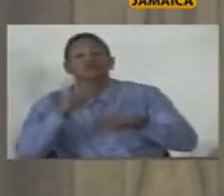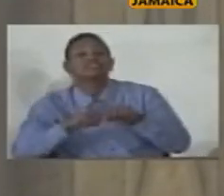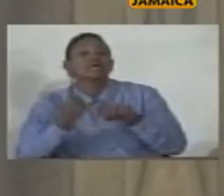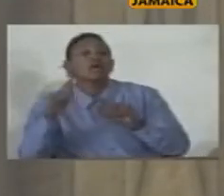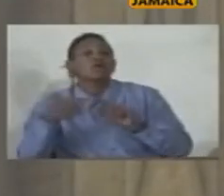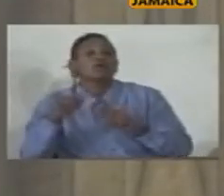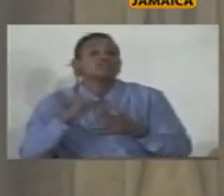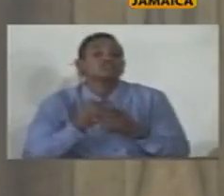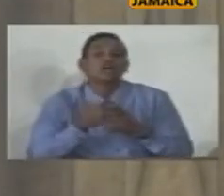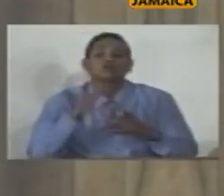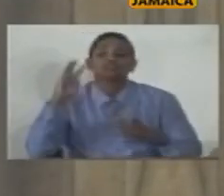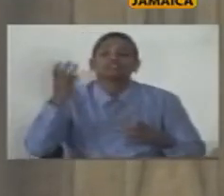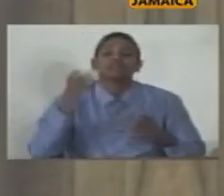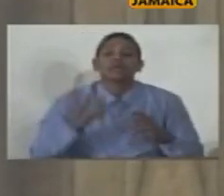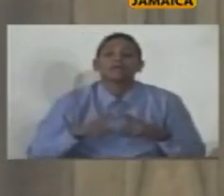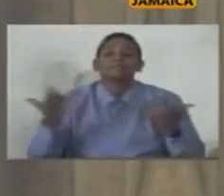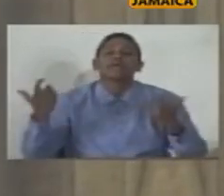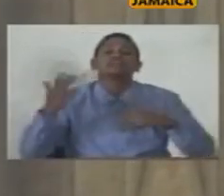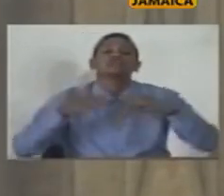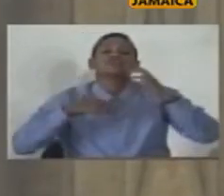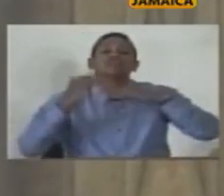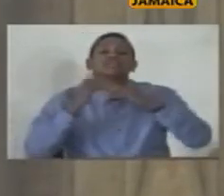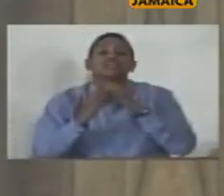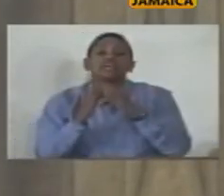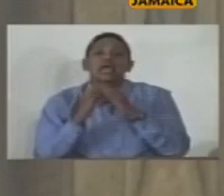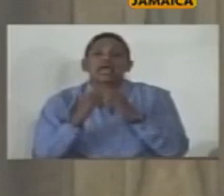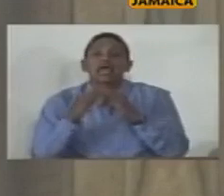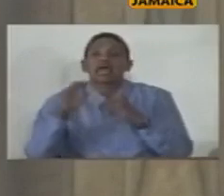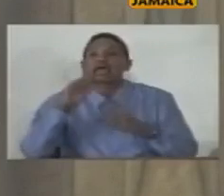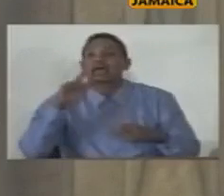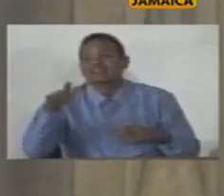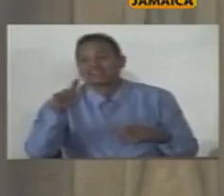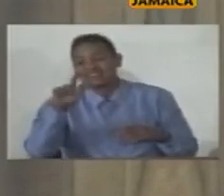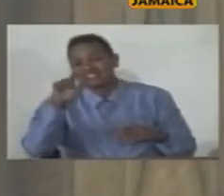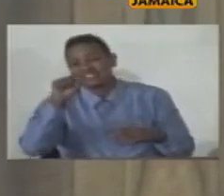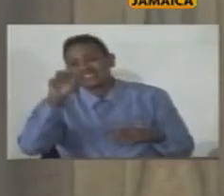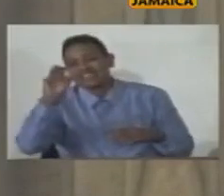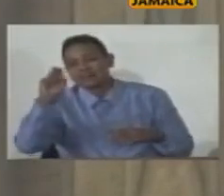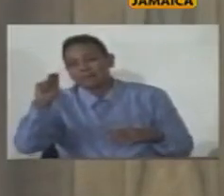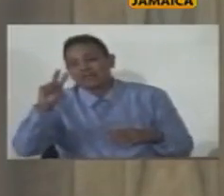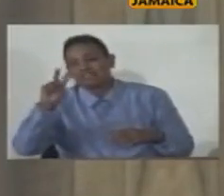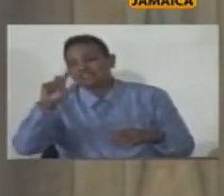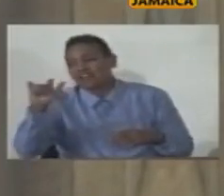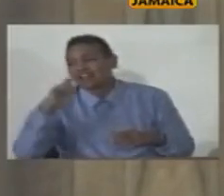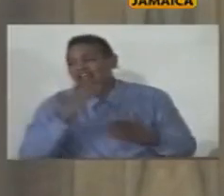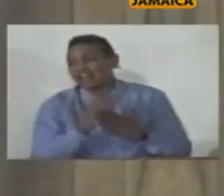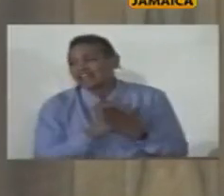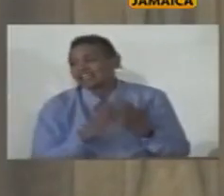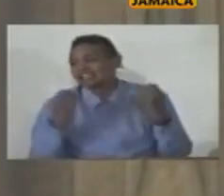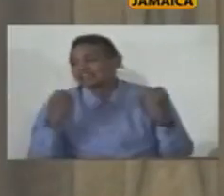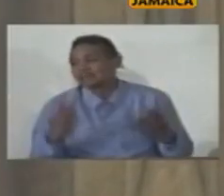6, major rehabilitation of Chili Lane, Seamans Valley, and the list goes on.